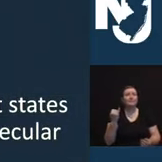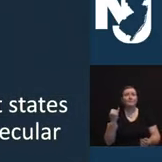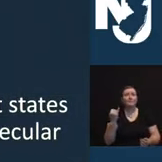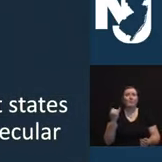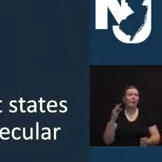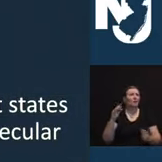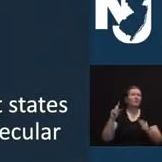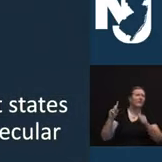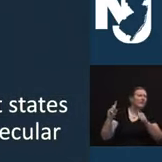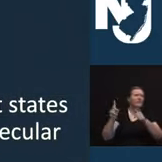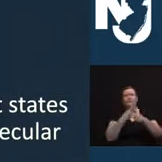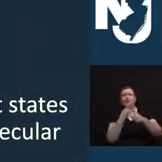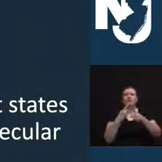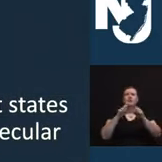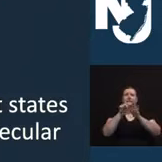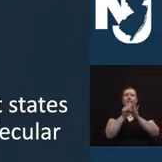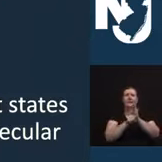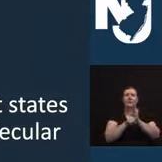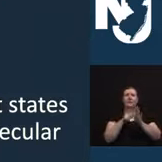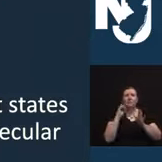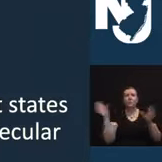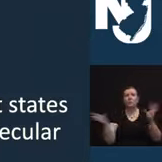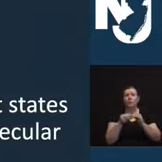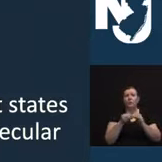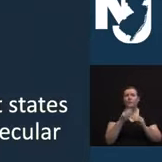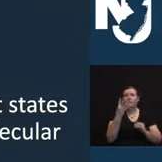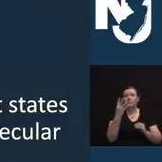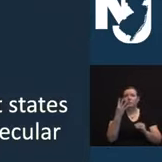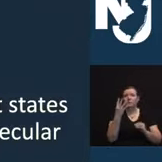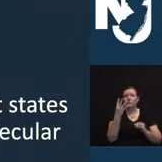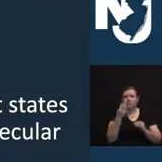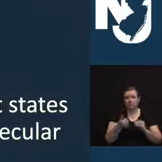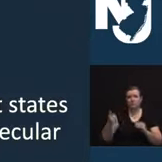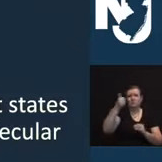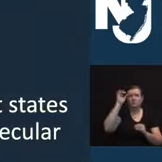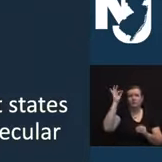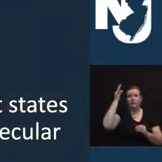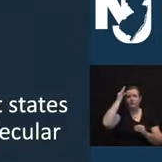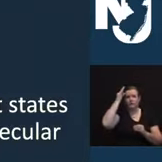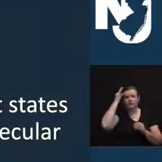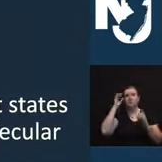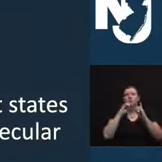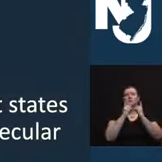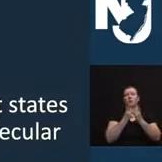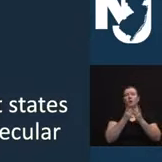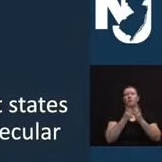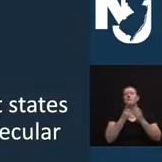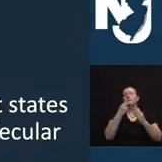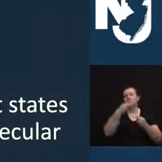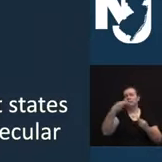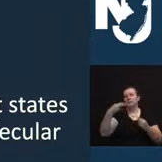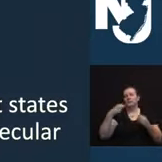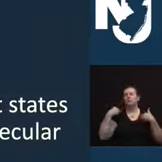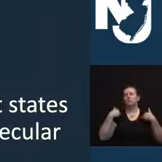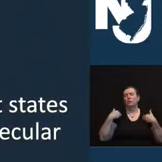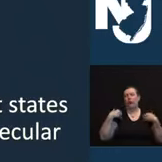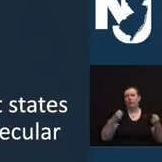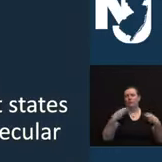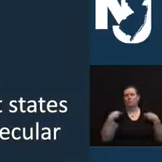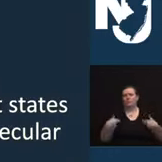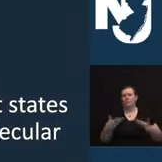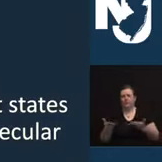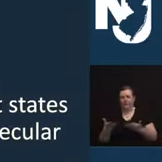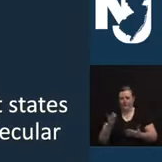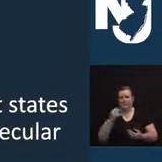believe 5 in all, selected by the federal Department of Health and Human Services to receive a new rapid